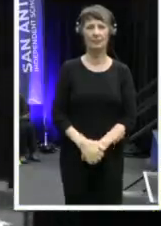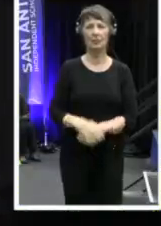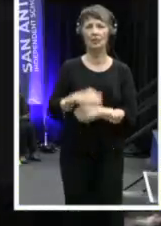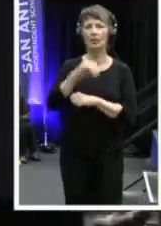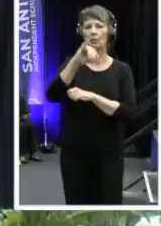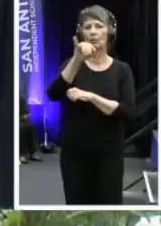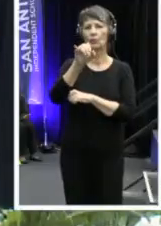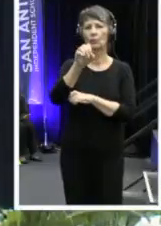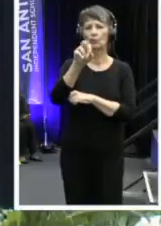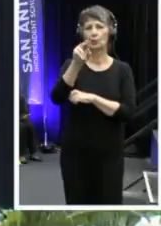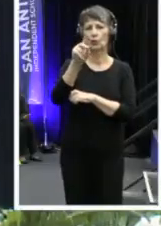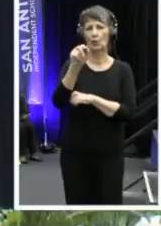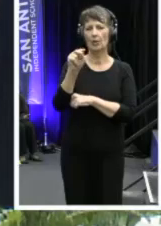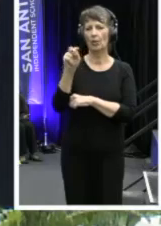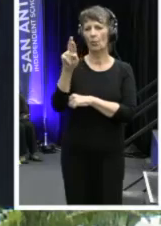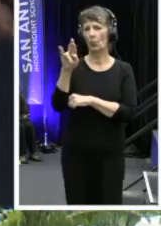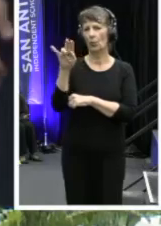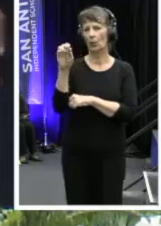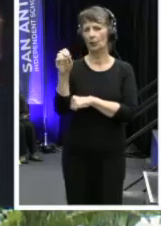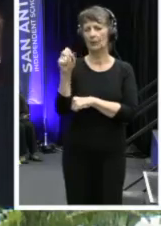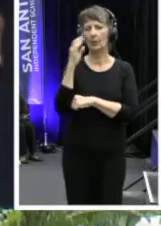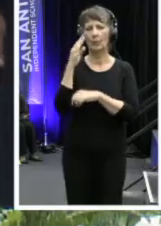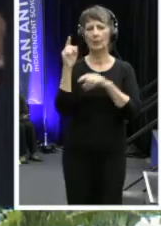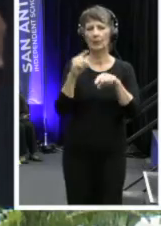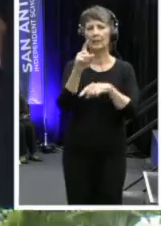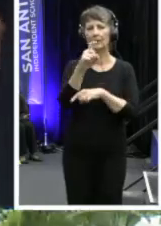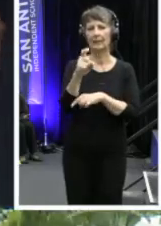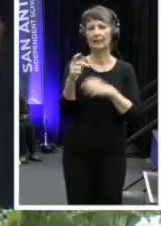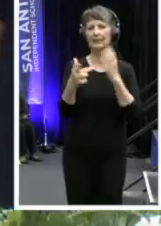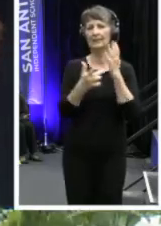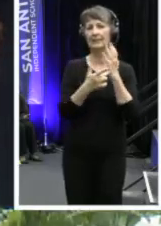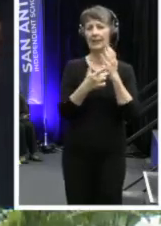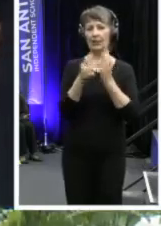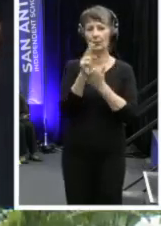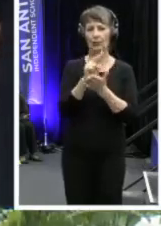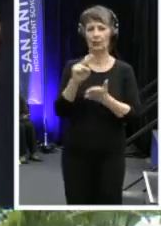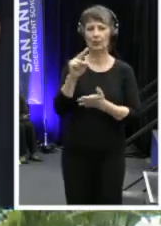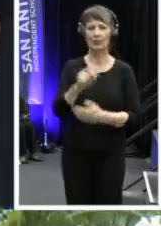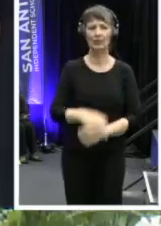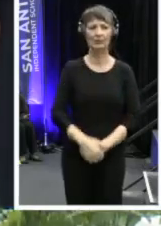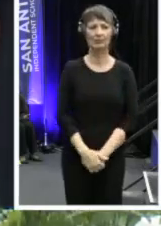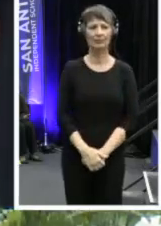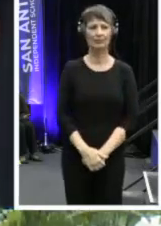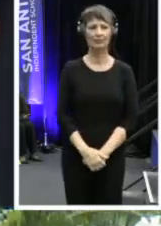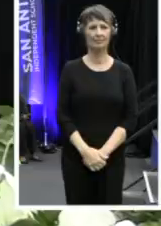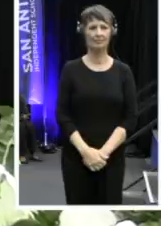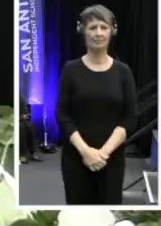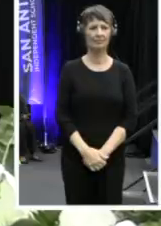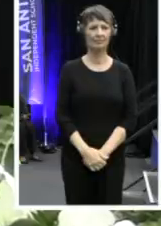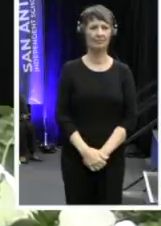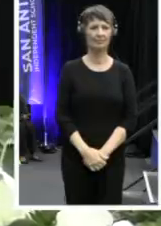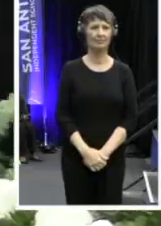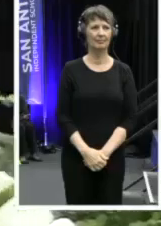Jordan Javier Rios will be attending Texas Tech University.